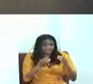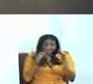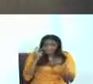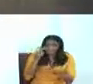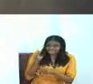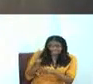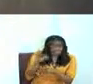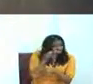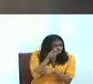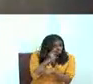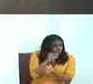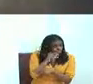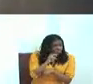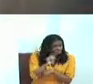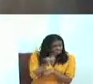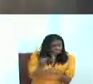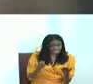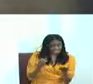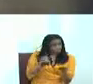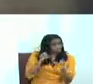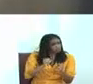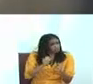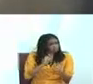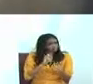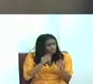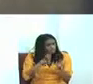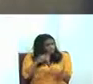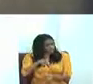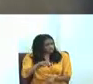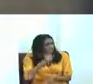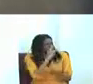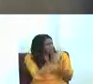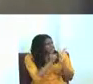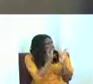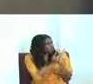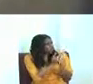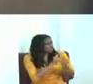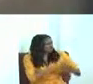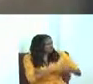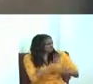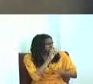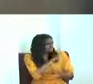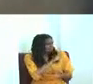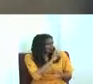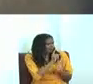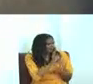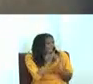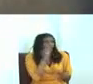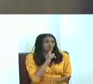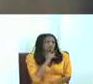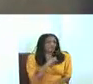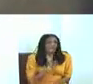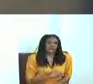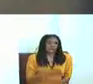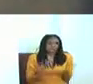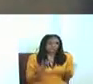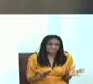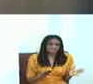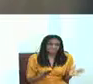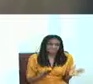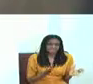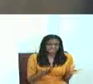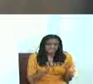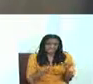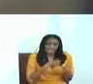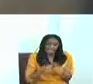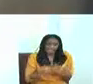her downstairs. It's about an hour long, so yes, you might want to, you know, if you're really starving, well, you know, stay hungry